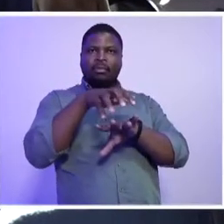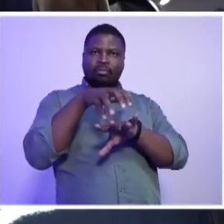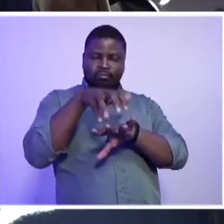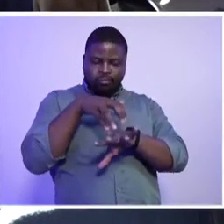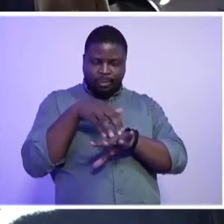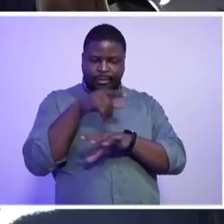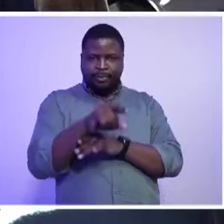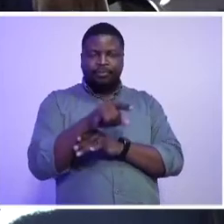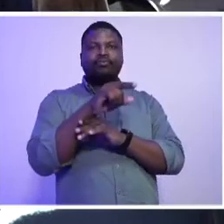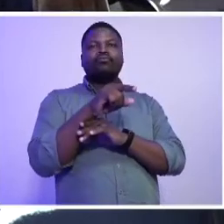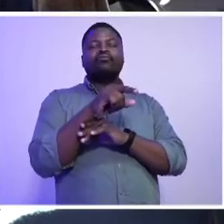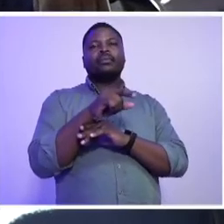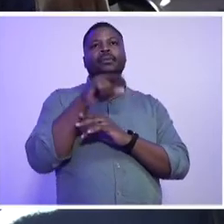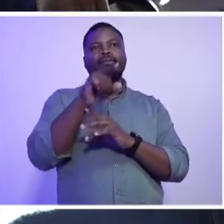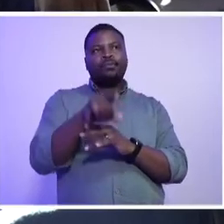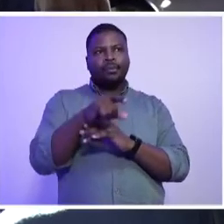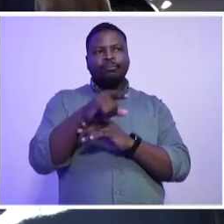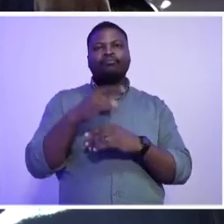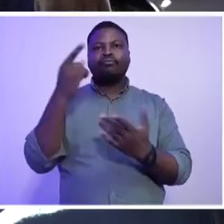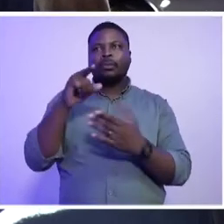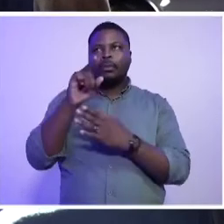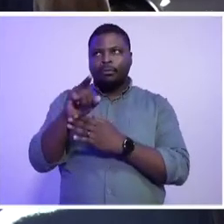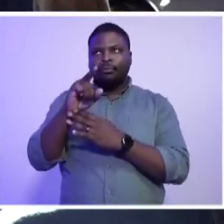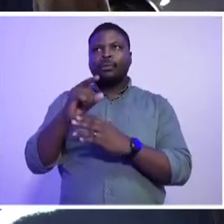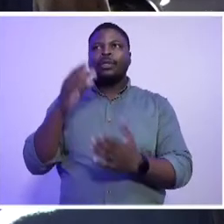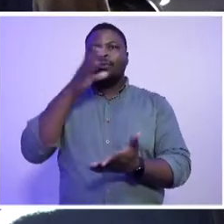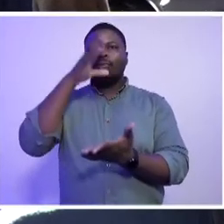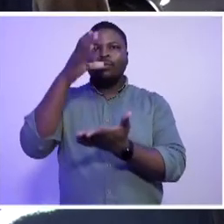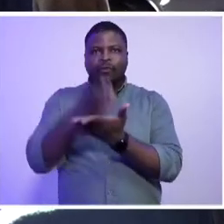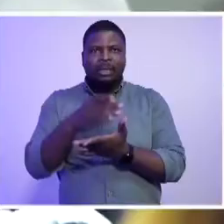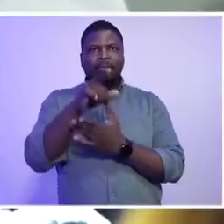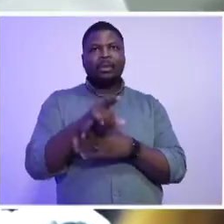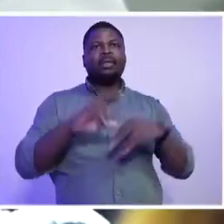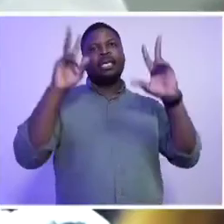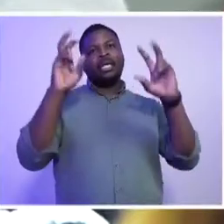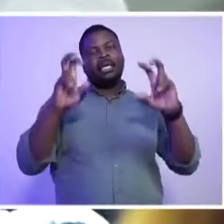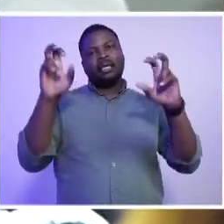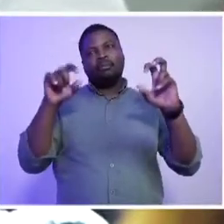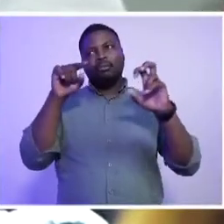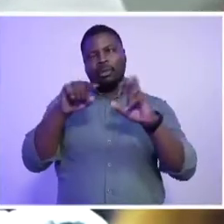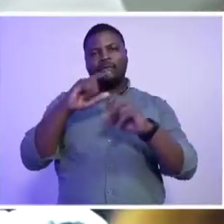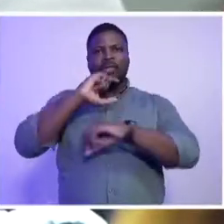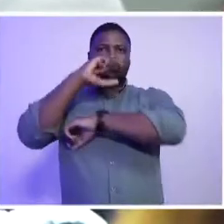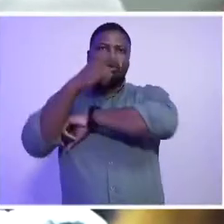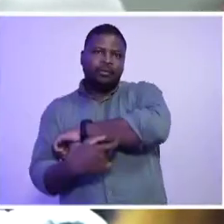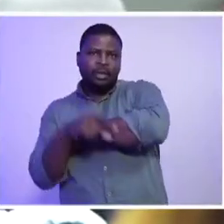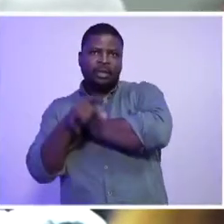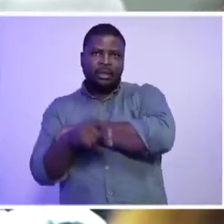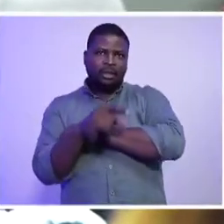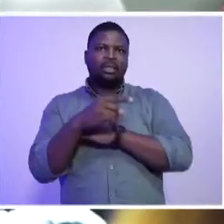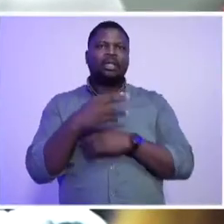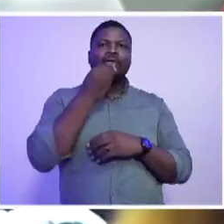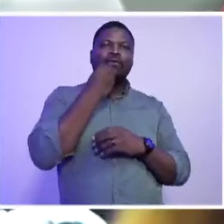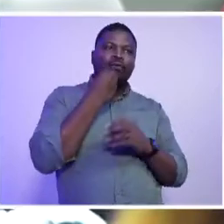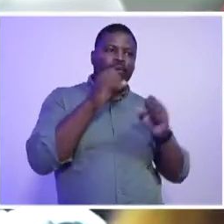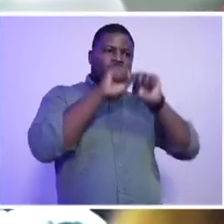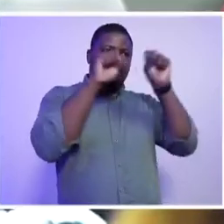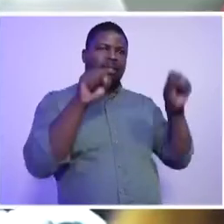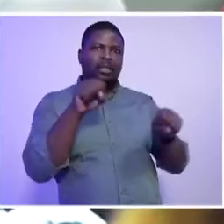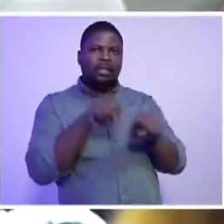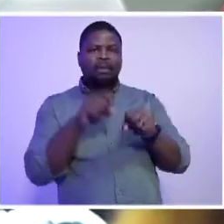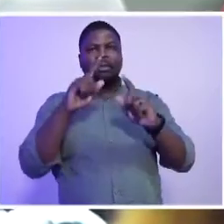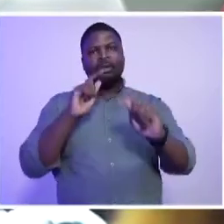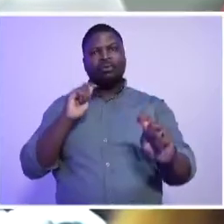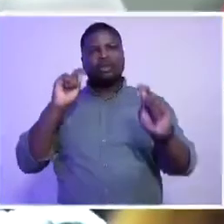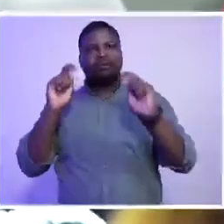of the theme under which this conference has been designed, of food systems transformation,